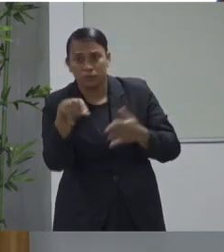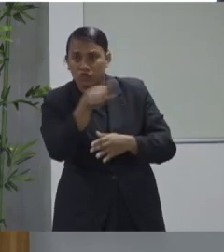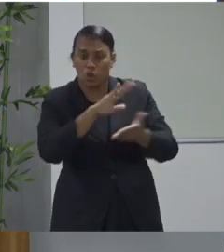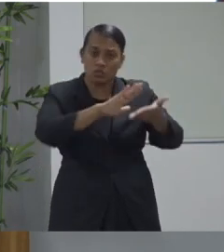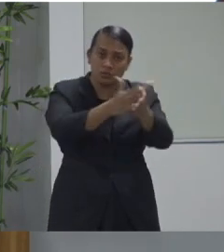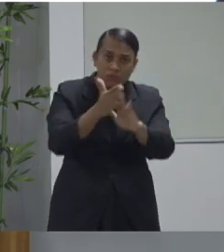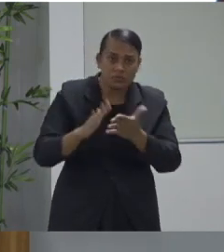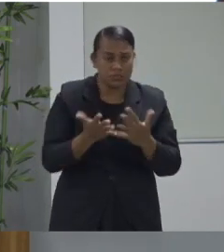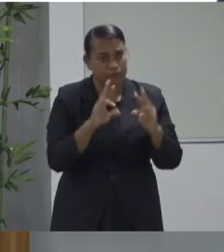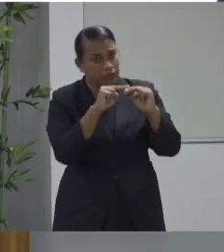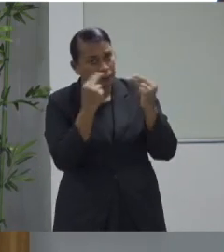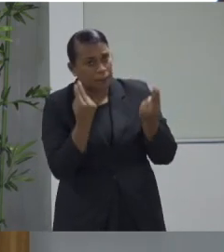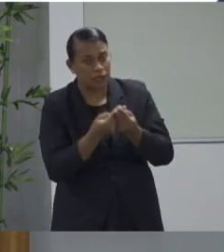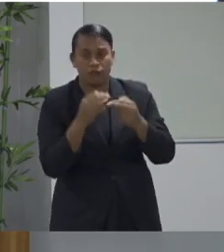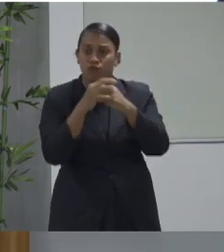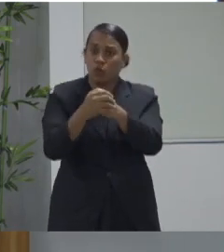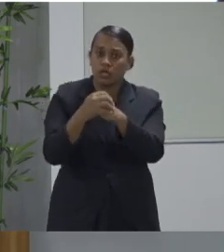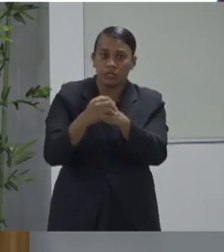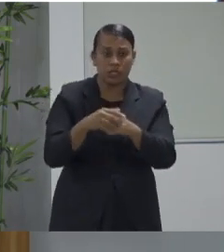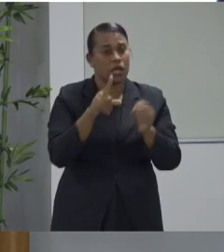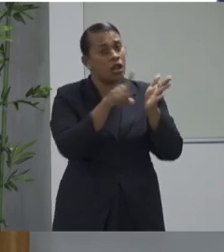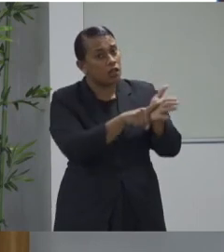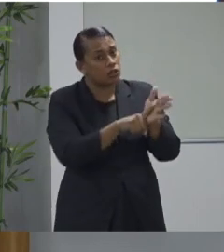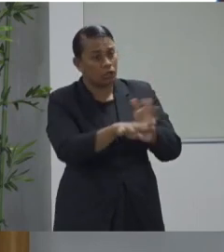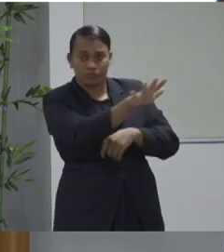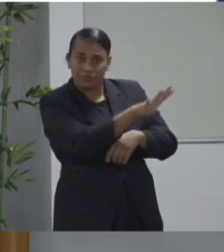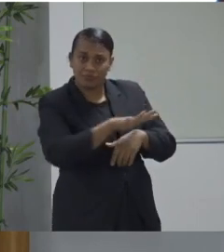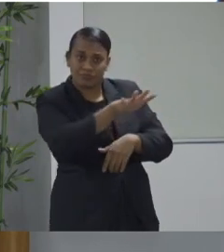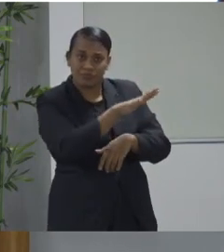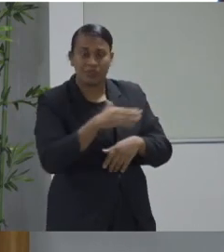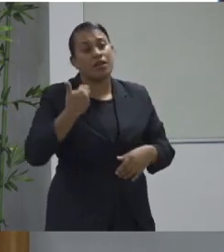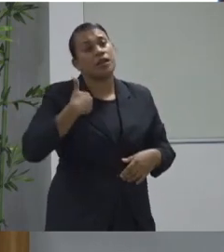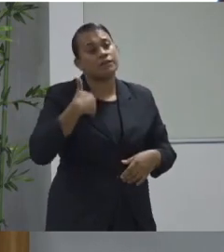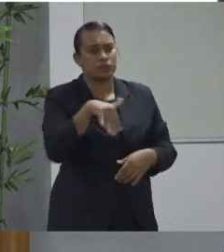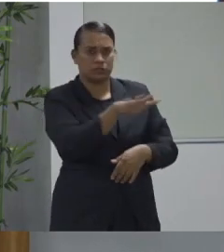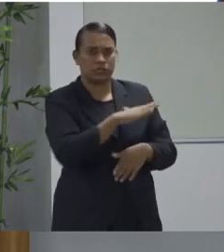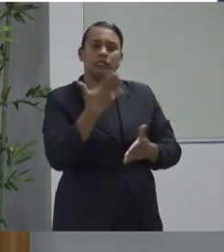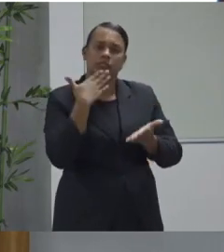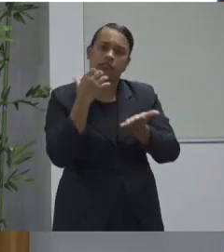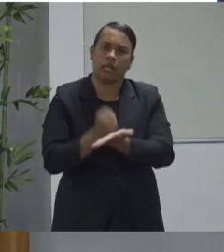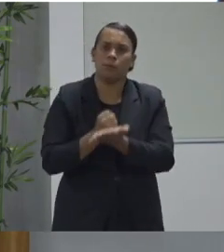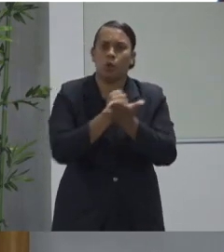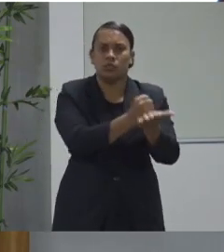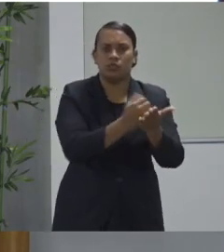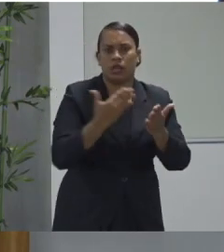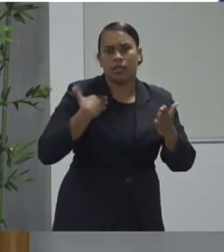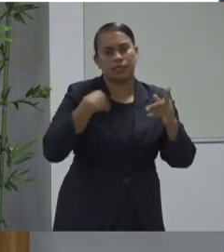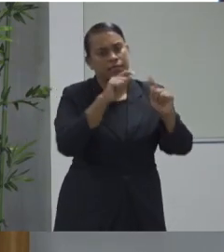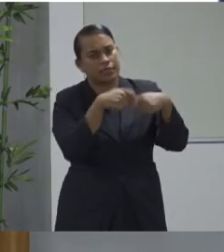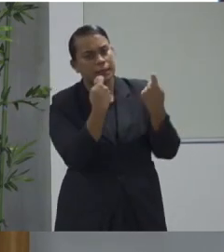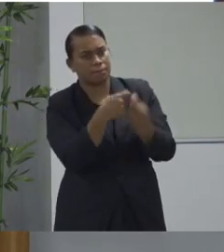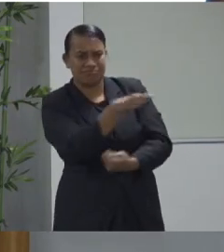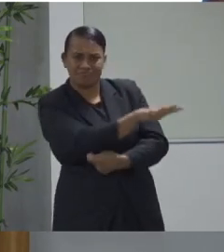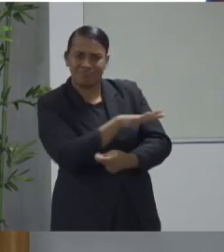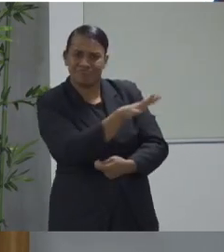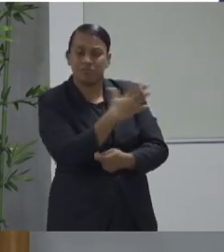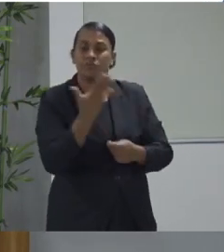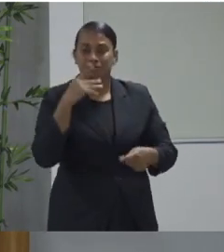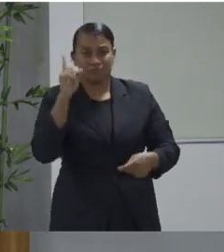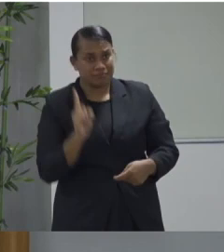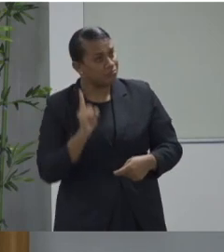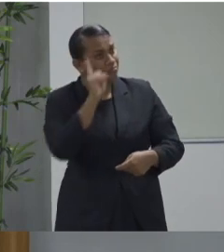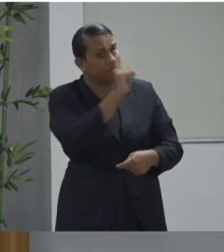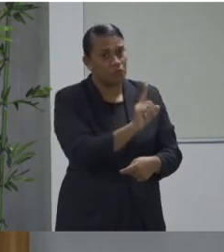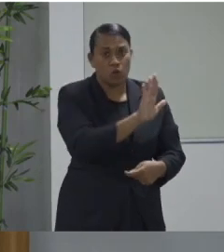the residents of Lautoka. Please support the health team as they come to you, to